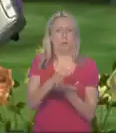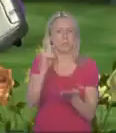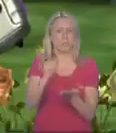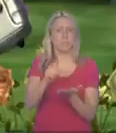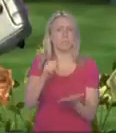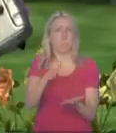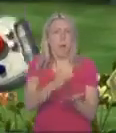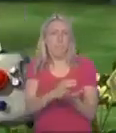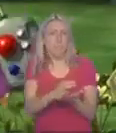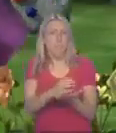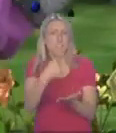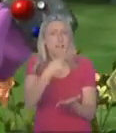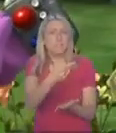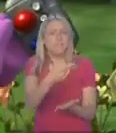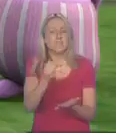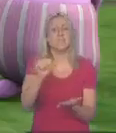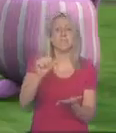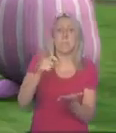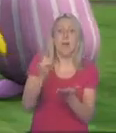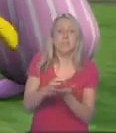say? Yes, a button.